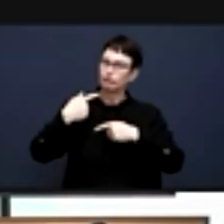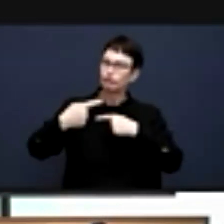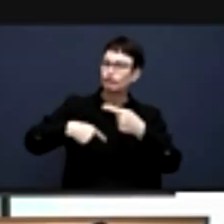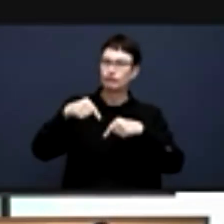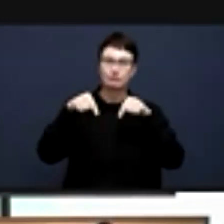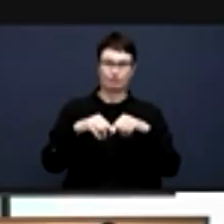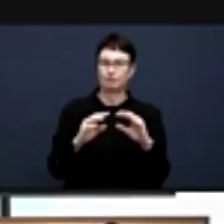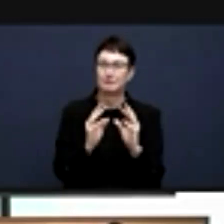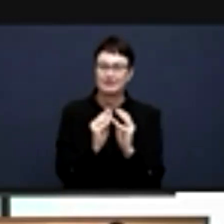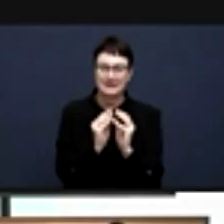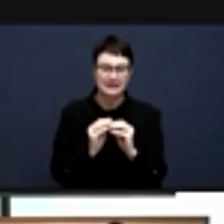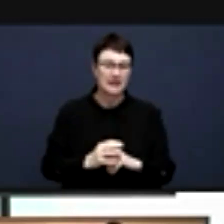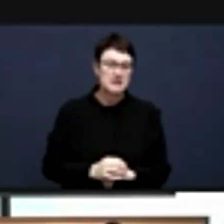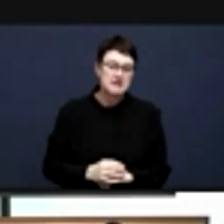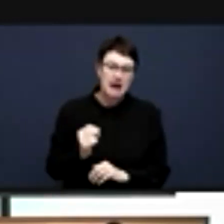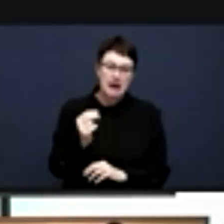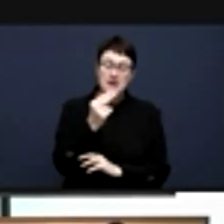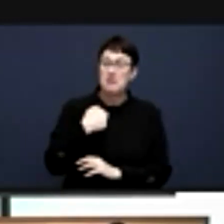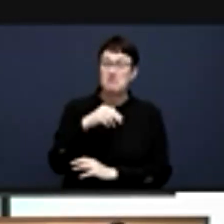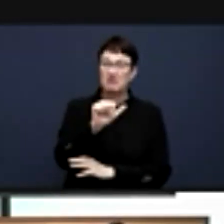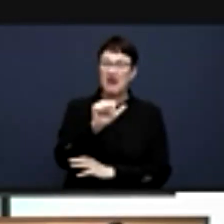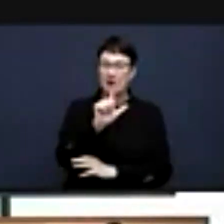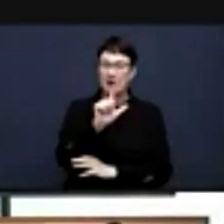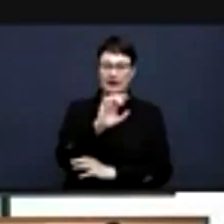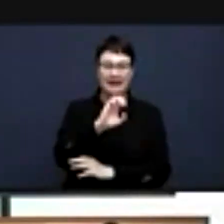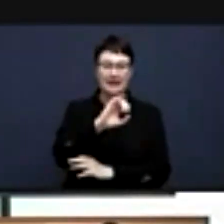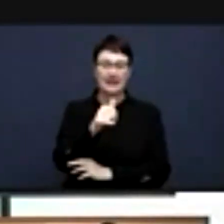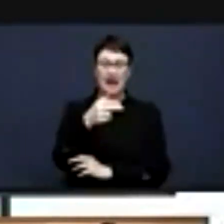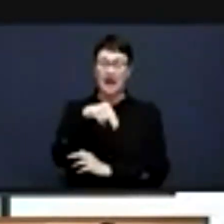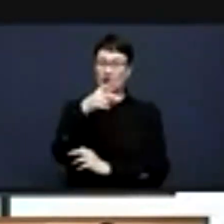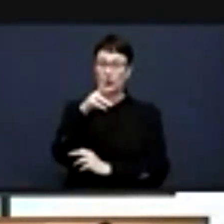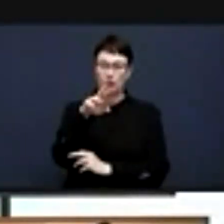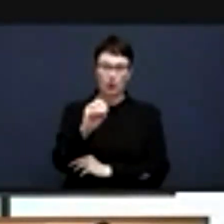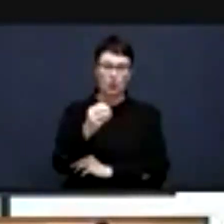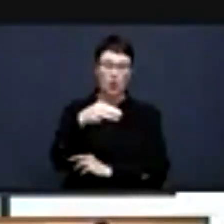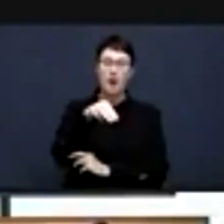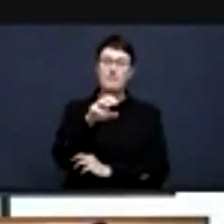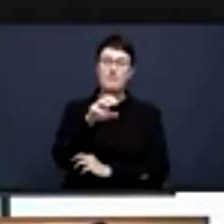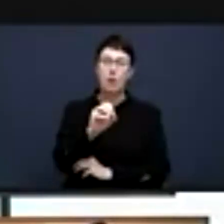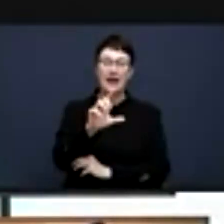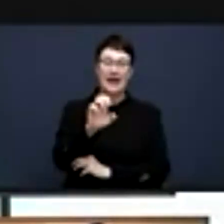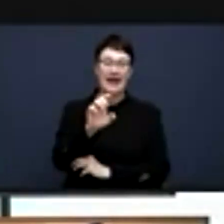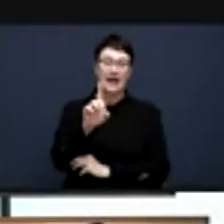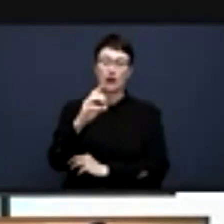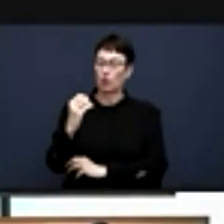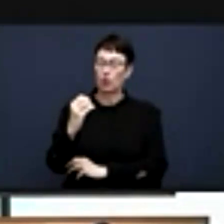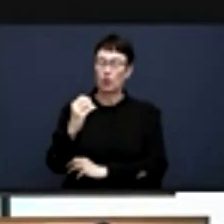Moledo. I'm the Deputy Director and Head of Policy at EDF. You may have seen in the agenda that now the keynote